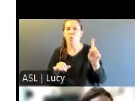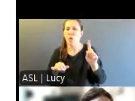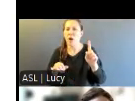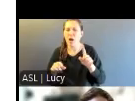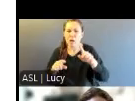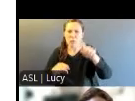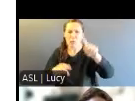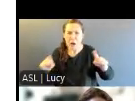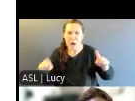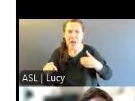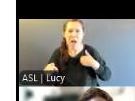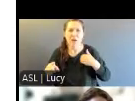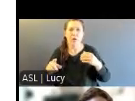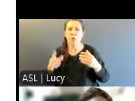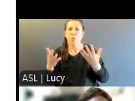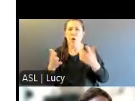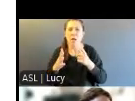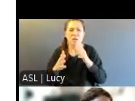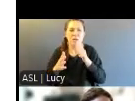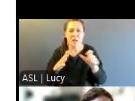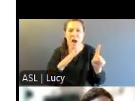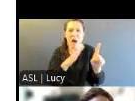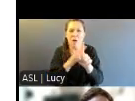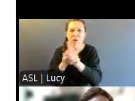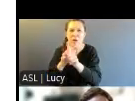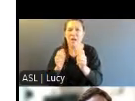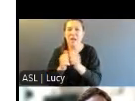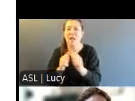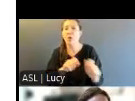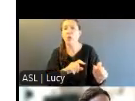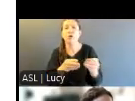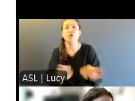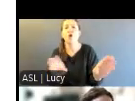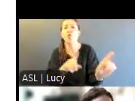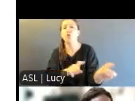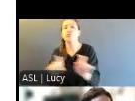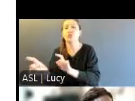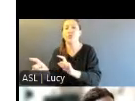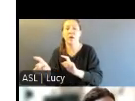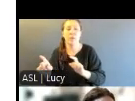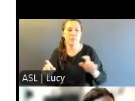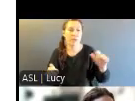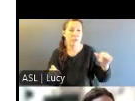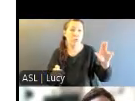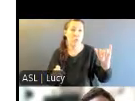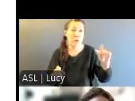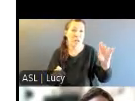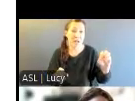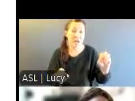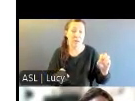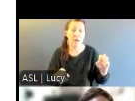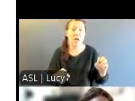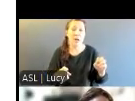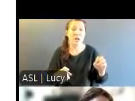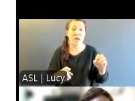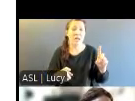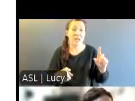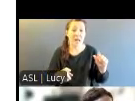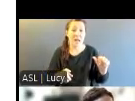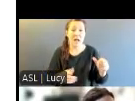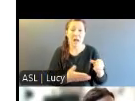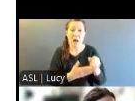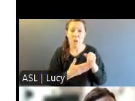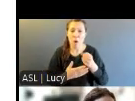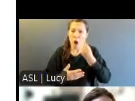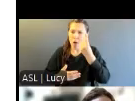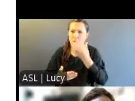what we're seeing in survey data. Qualitative data could also help affirm what's showing up or what's seen in survey data.